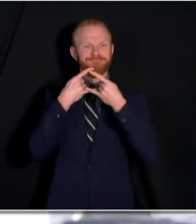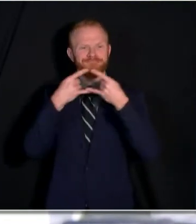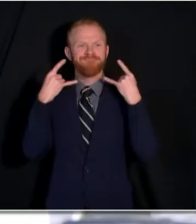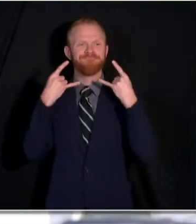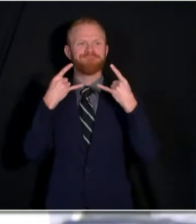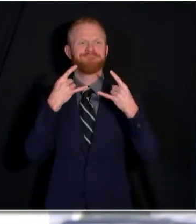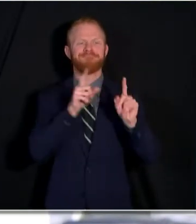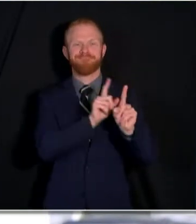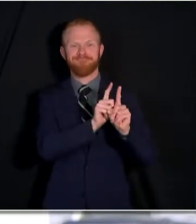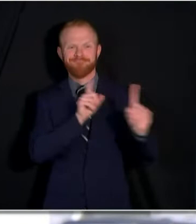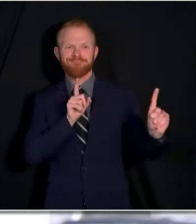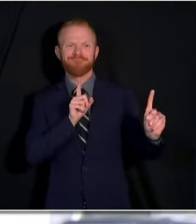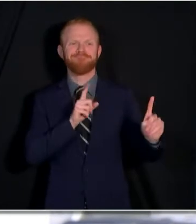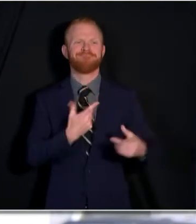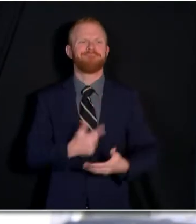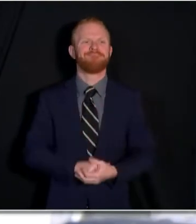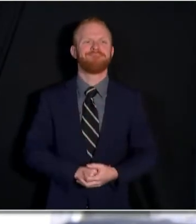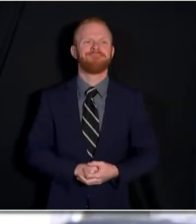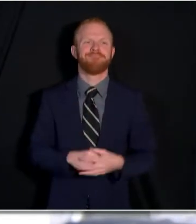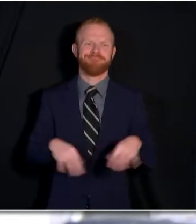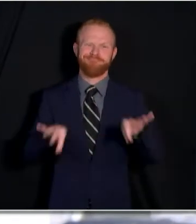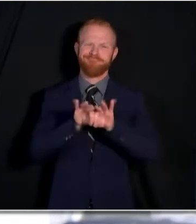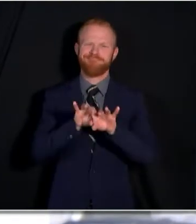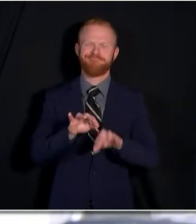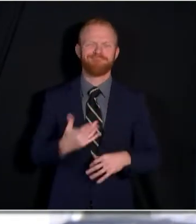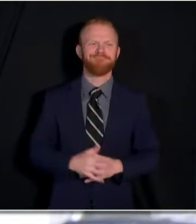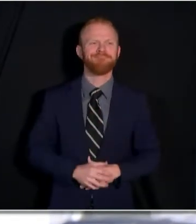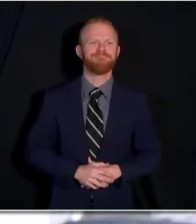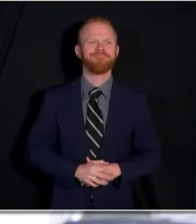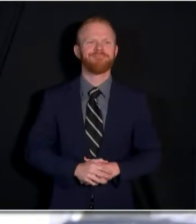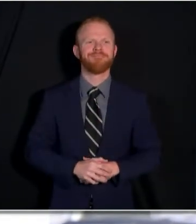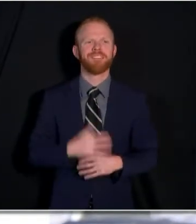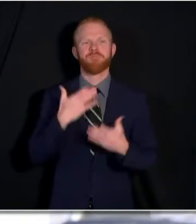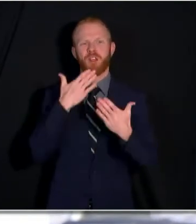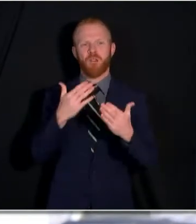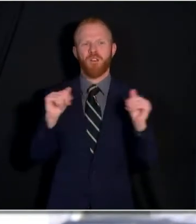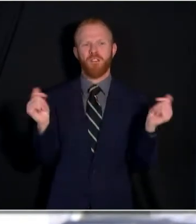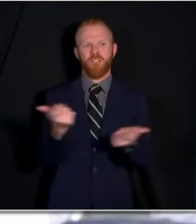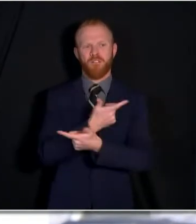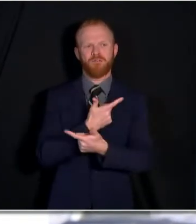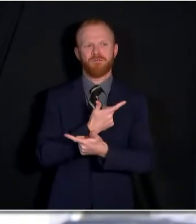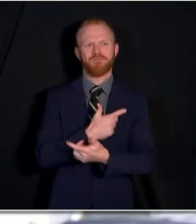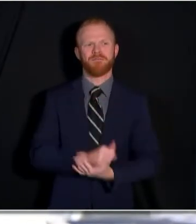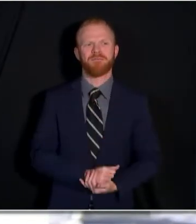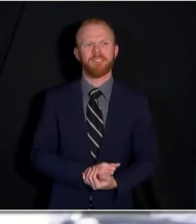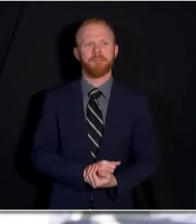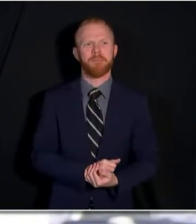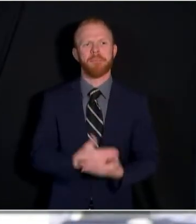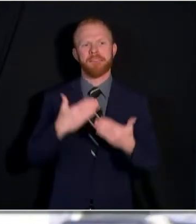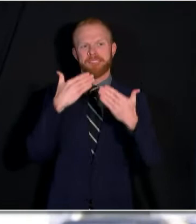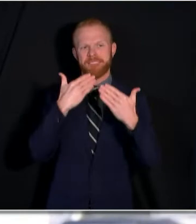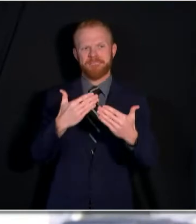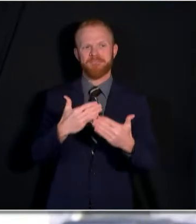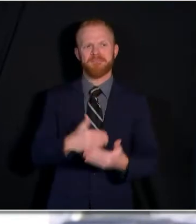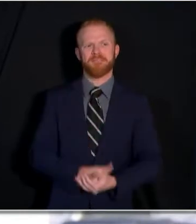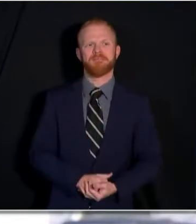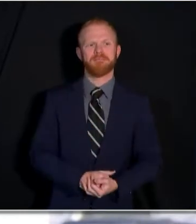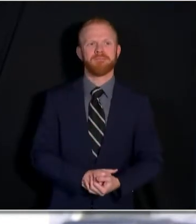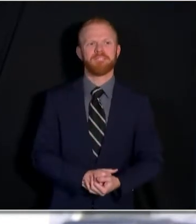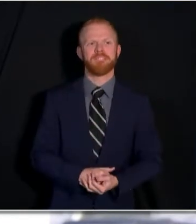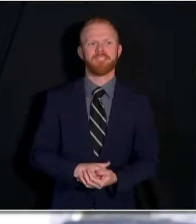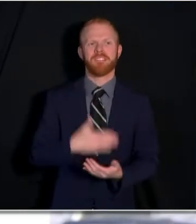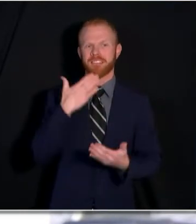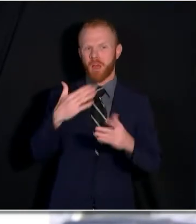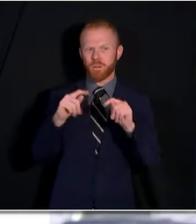continue to socially and physically distance. Let me thank you all again very, very much, and just thank the General, thank Team